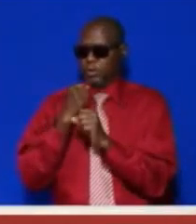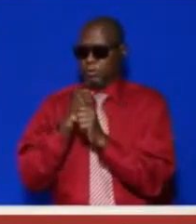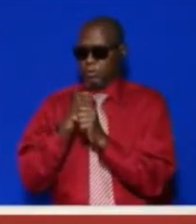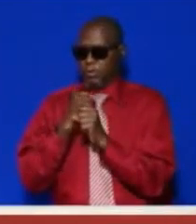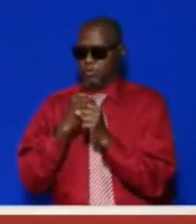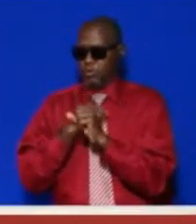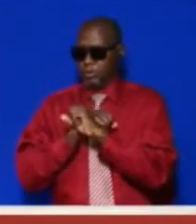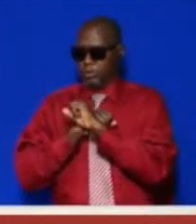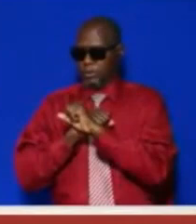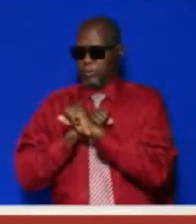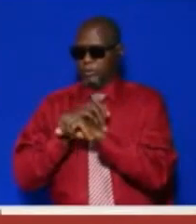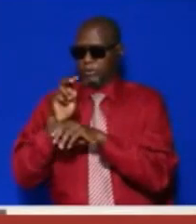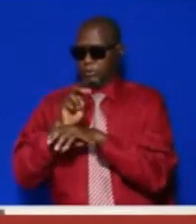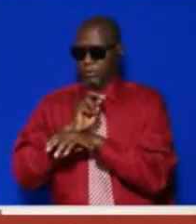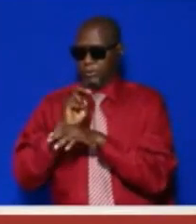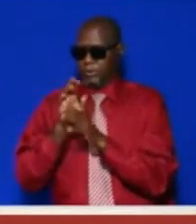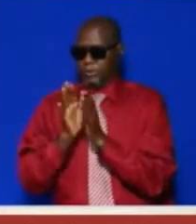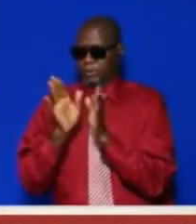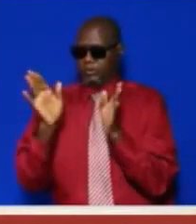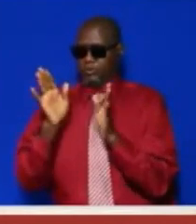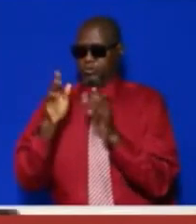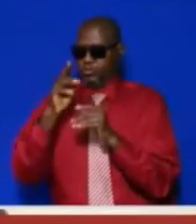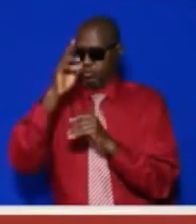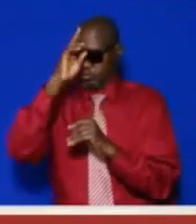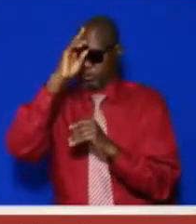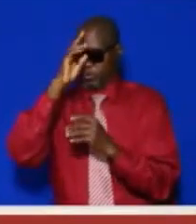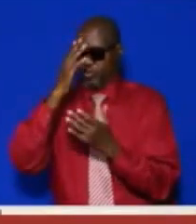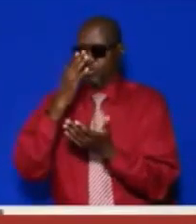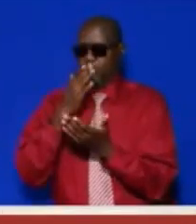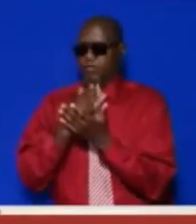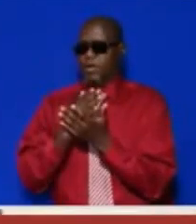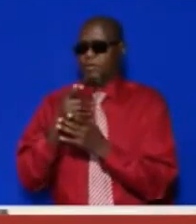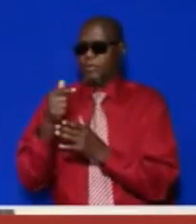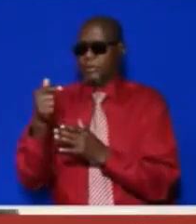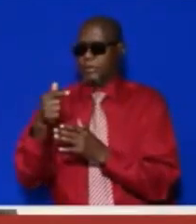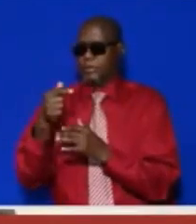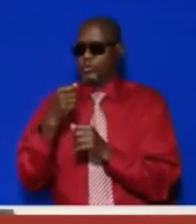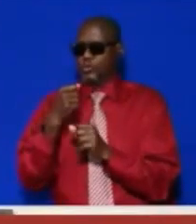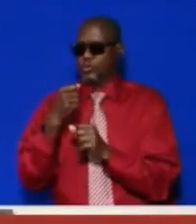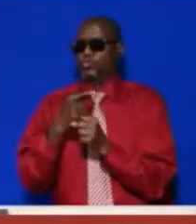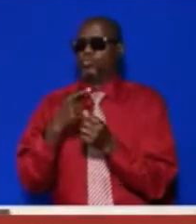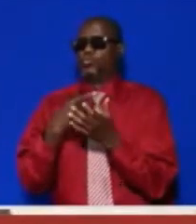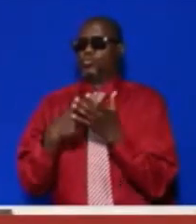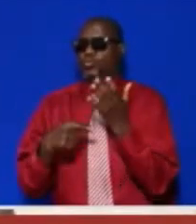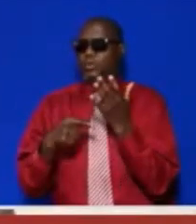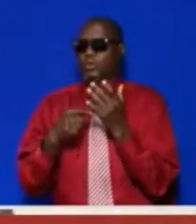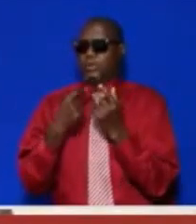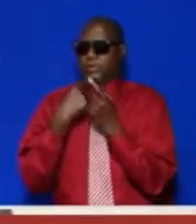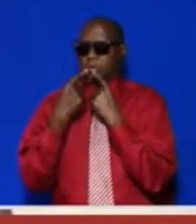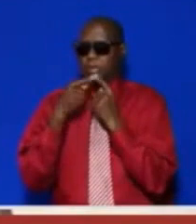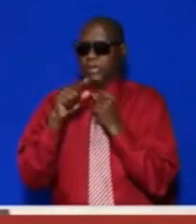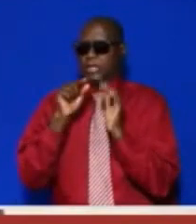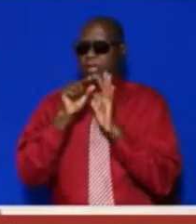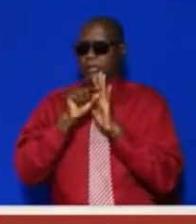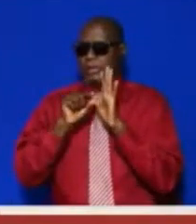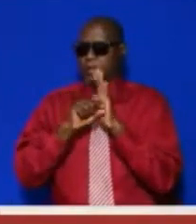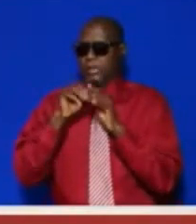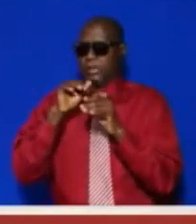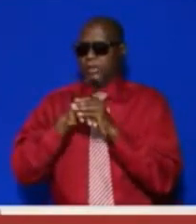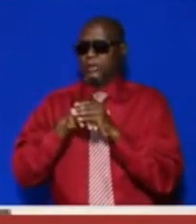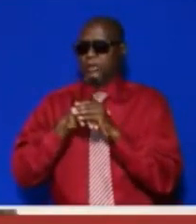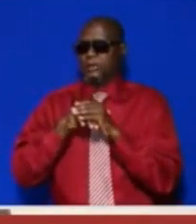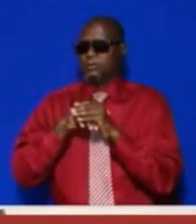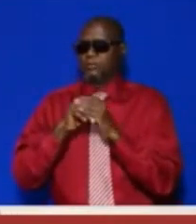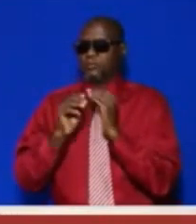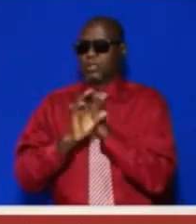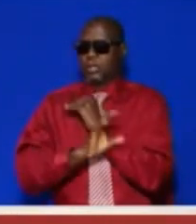and the Inspector General of Police to confirm the measures they are taking relating to the sneaking of LGBTQ agenda into the country.